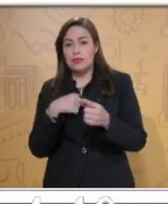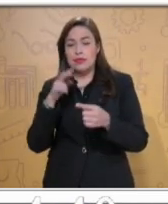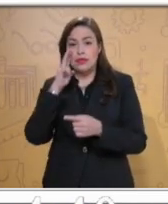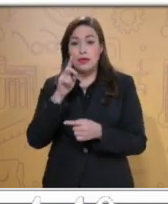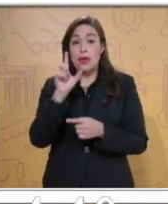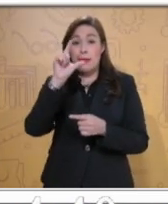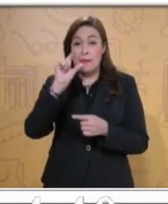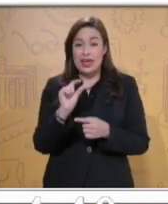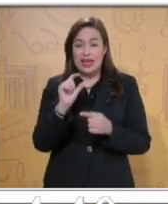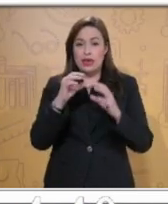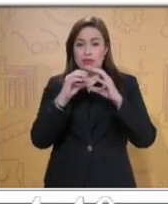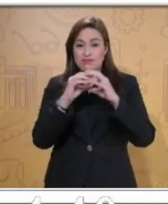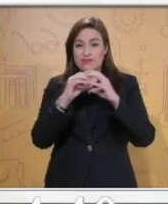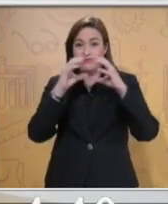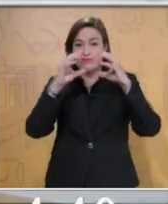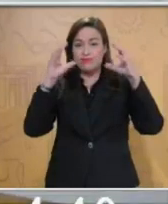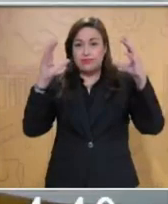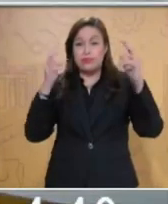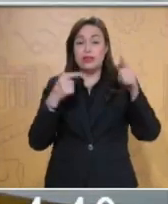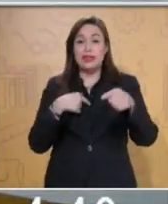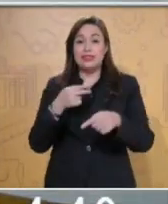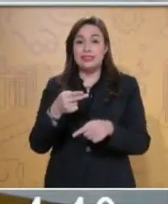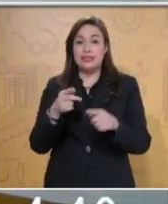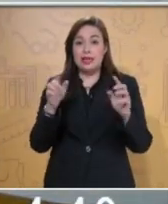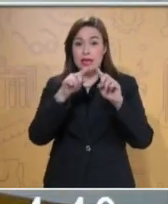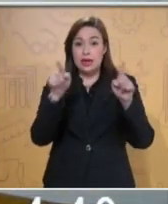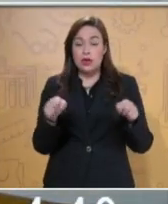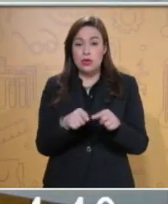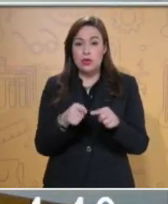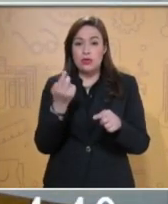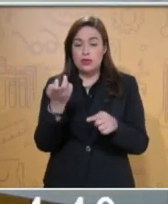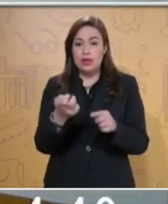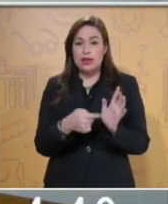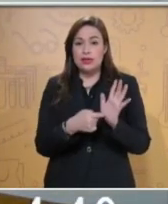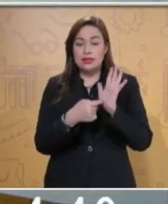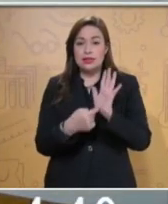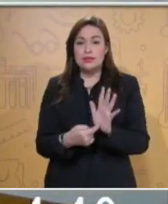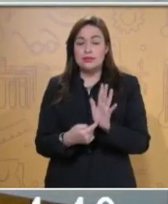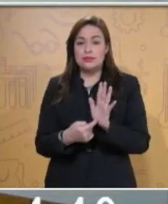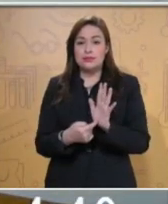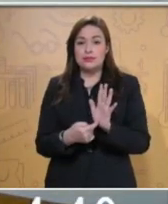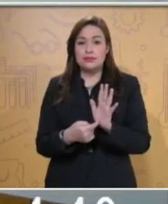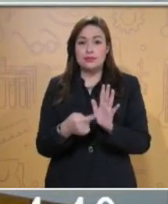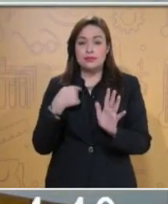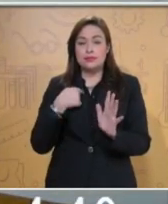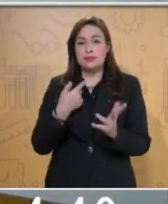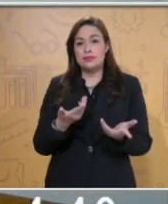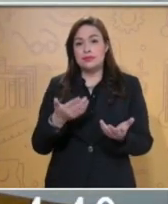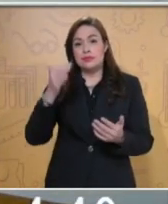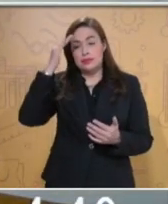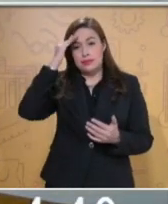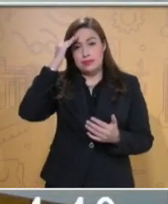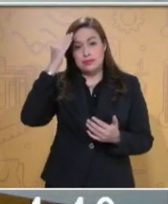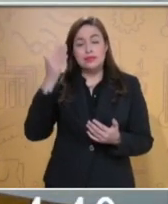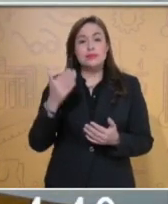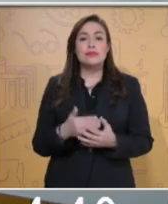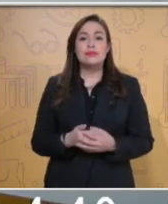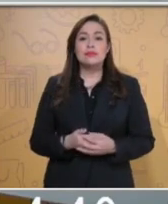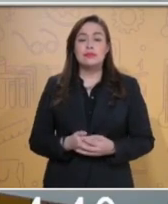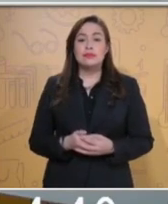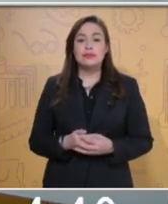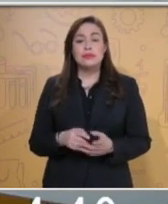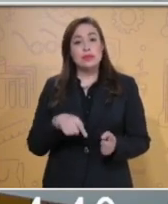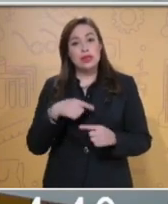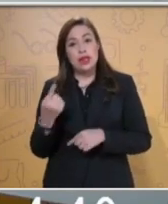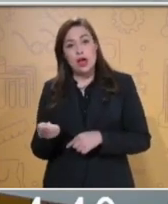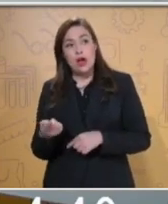So it is used only for represent a cloud. In the number eight, you have a cloud with